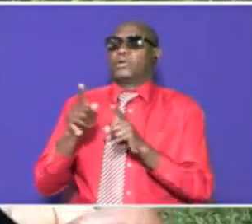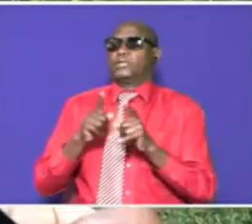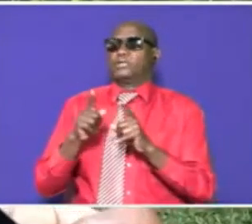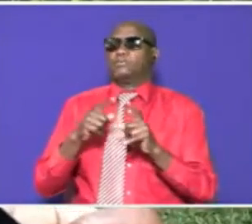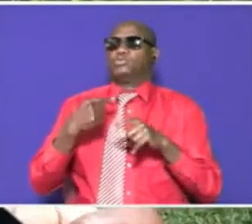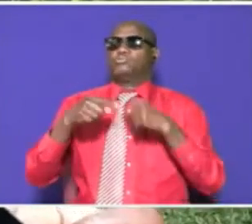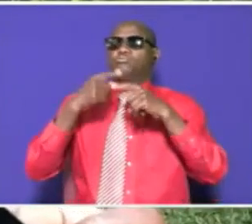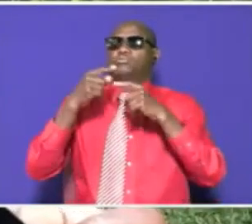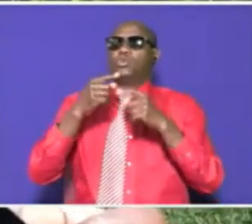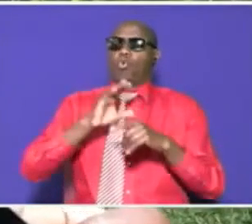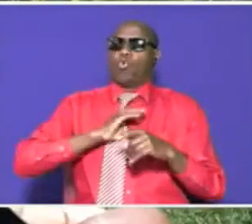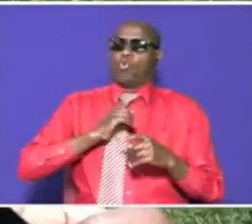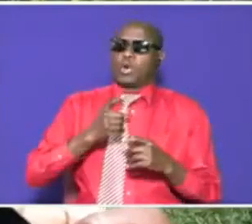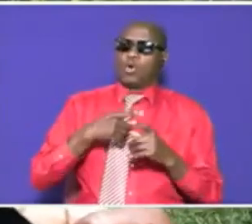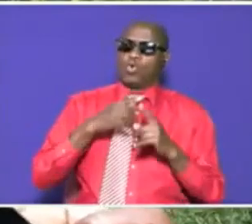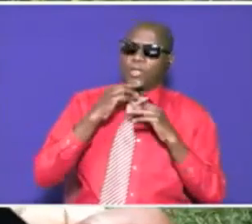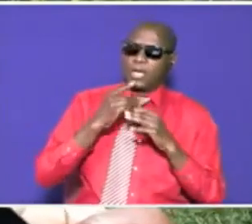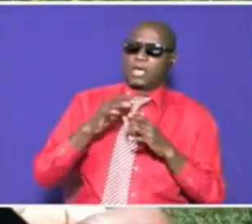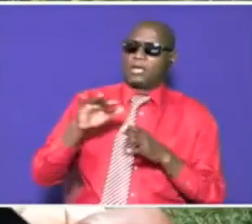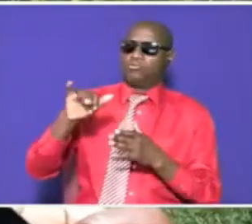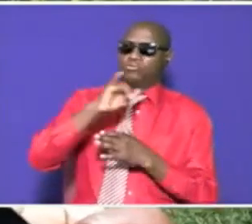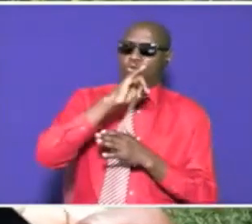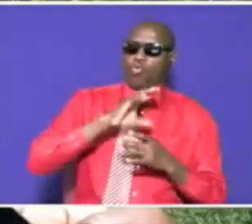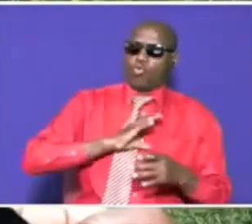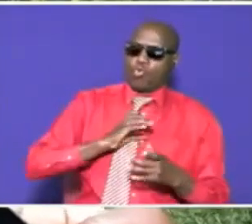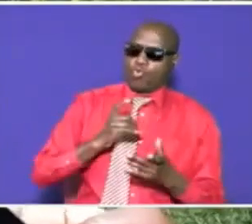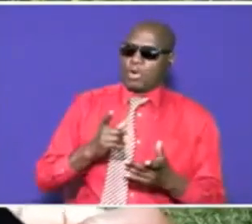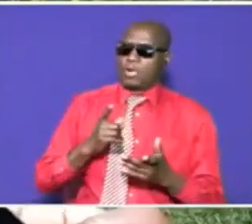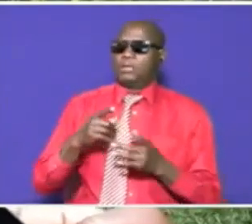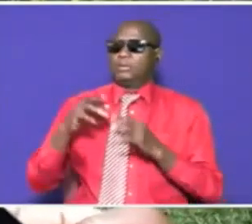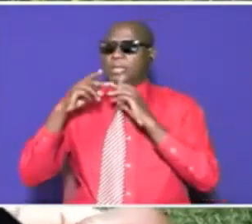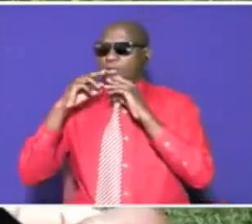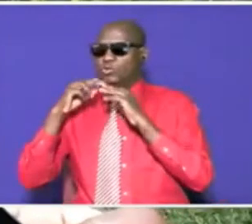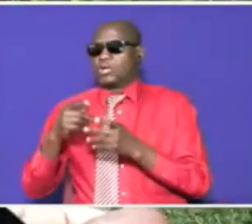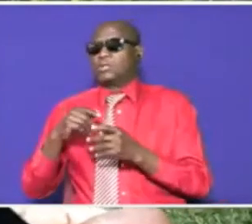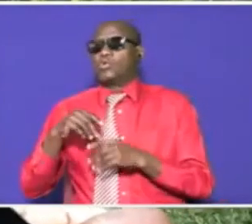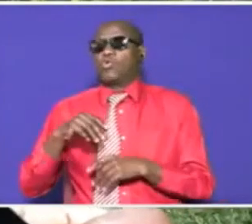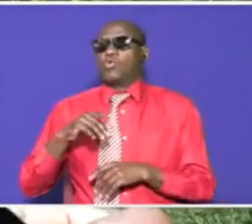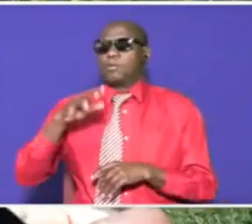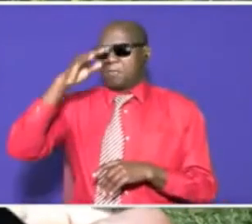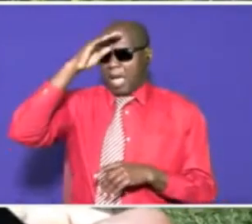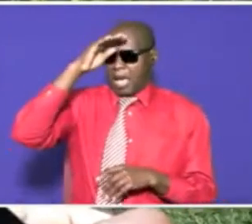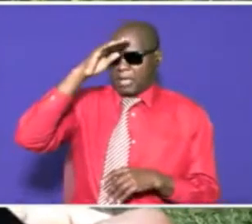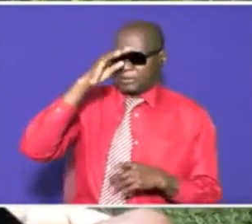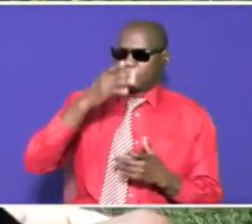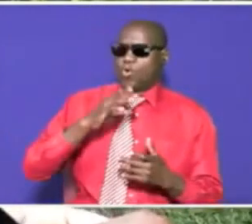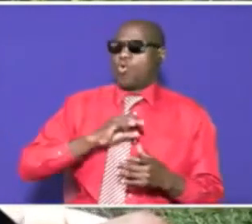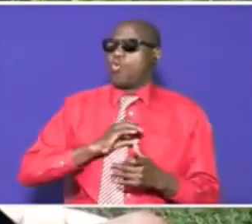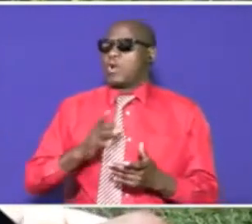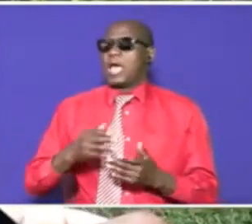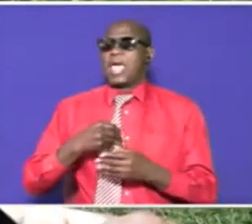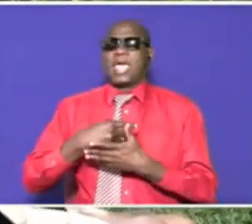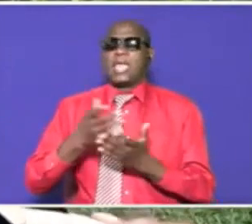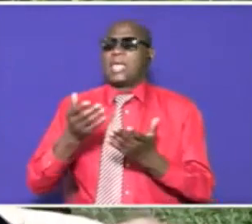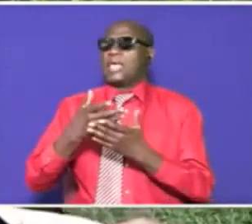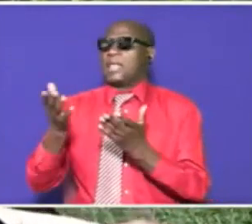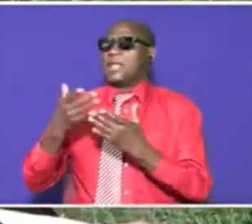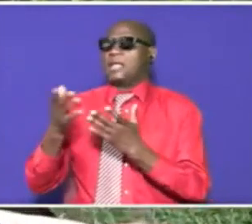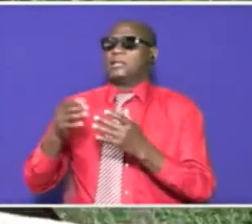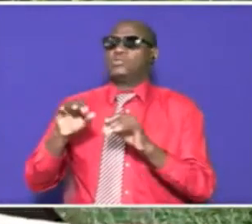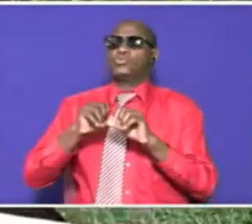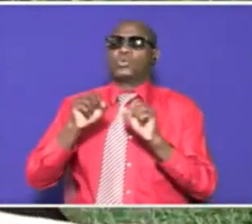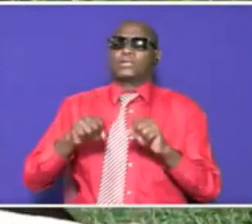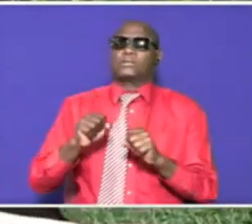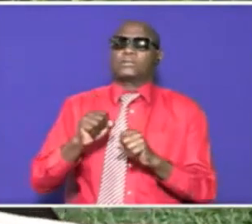the hotels, they own the aircrafts, they own the restaurants, they own the bars, they own every other infrastructure